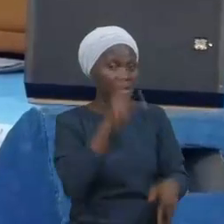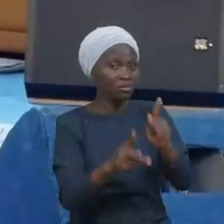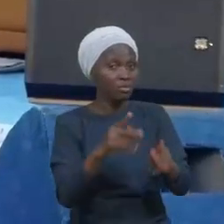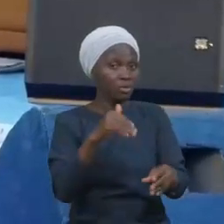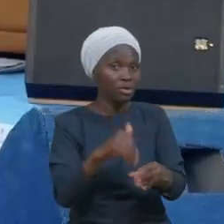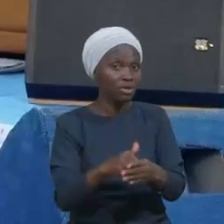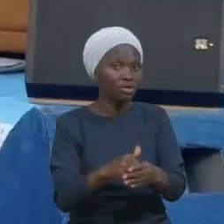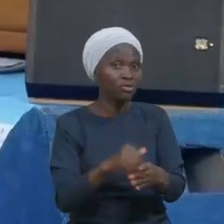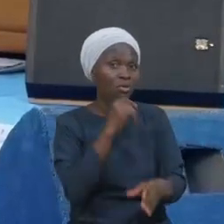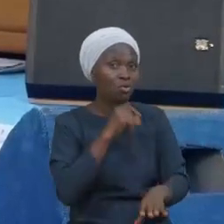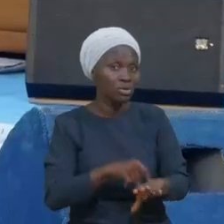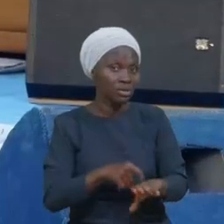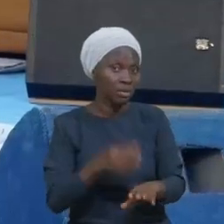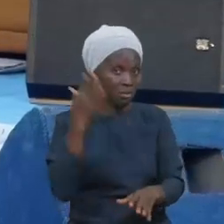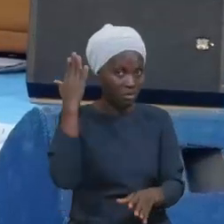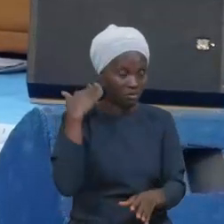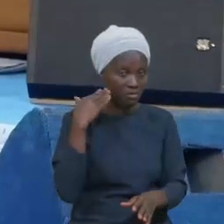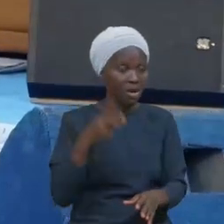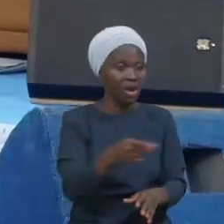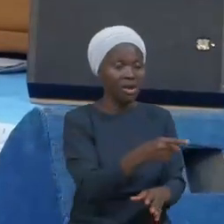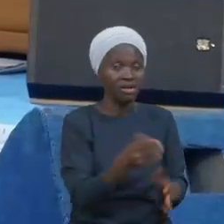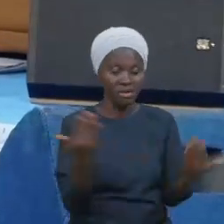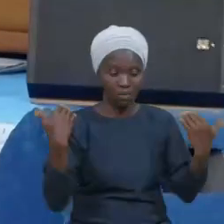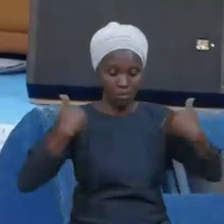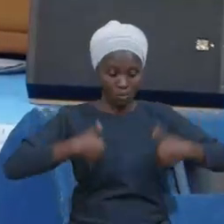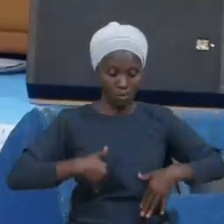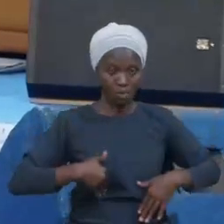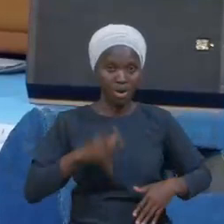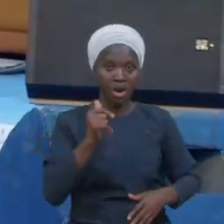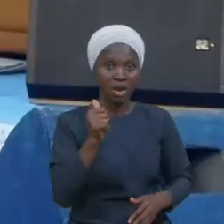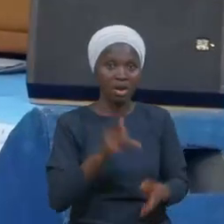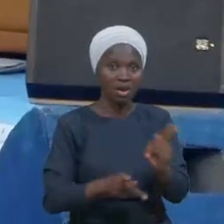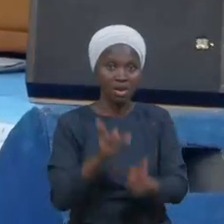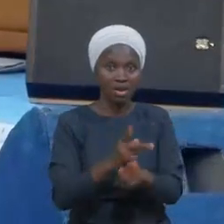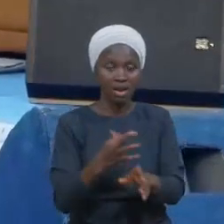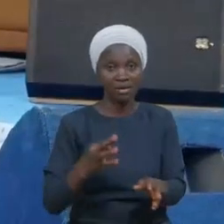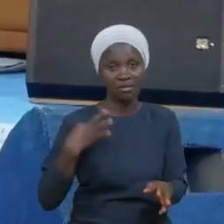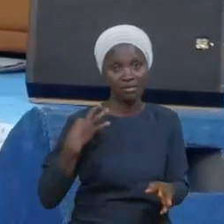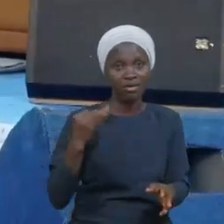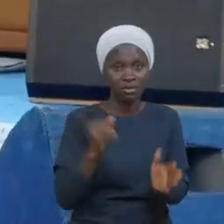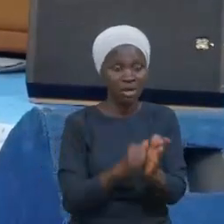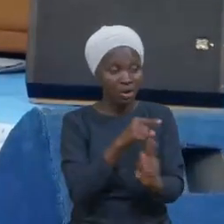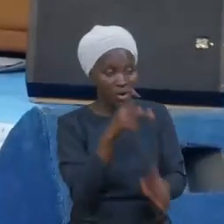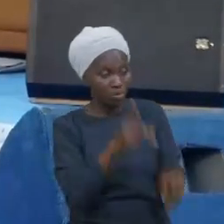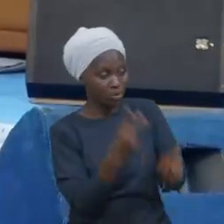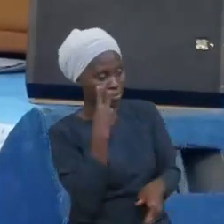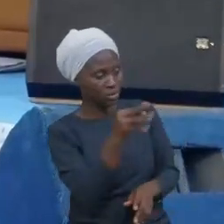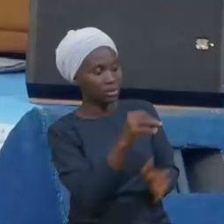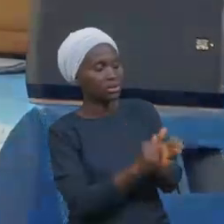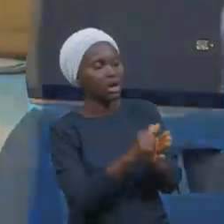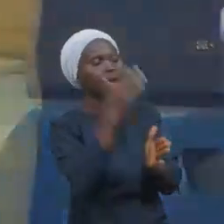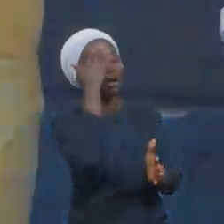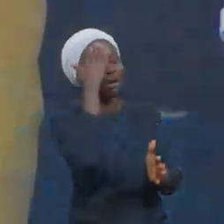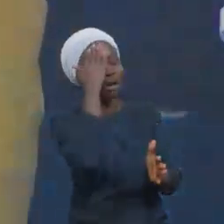a kind of garment so that when people see them, or they say, that's a blind